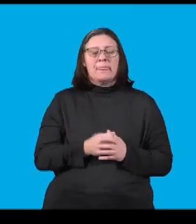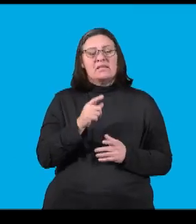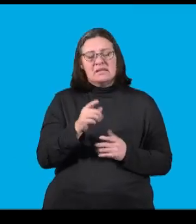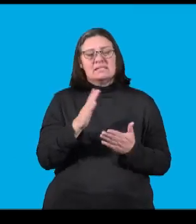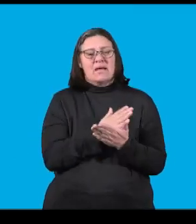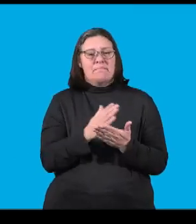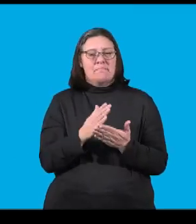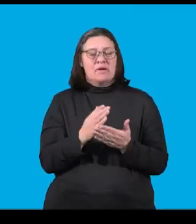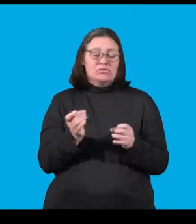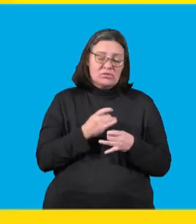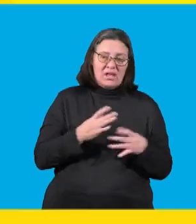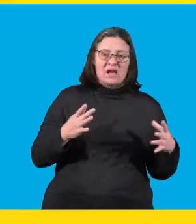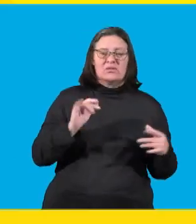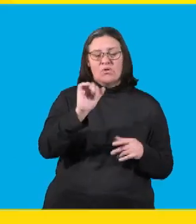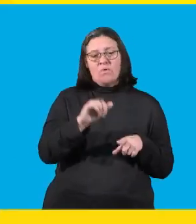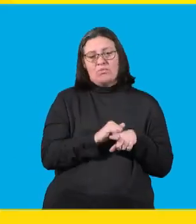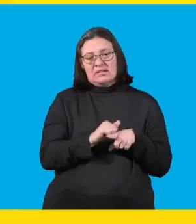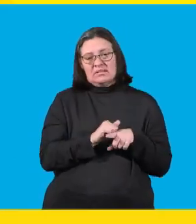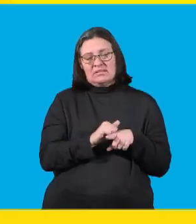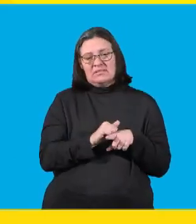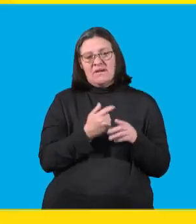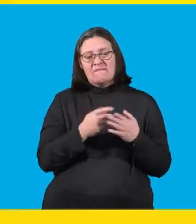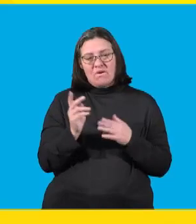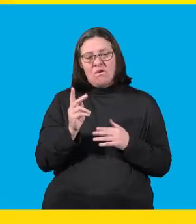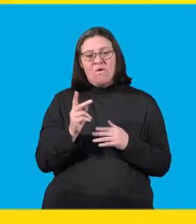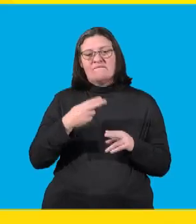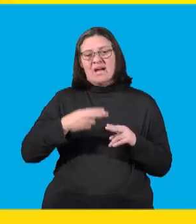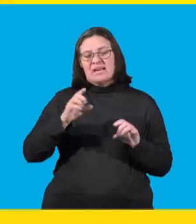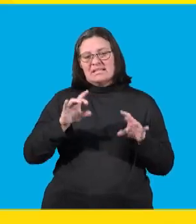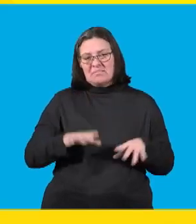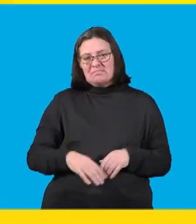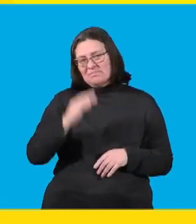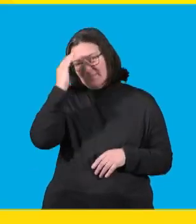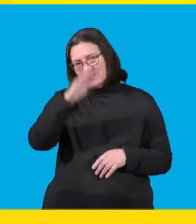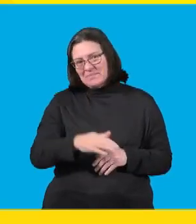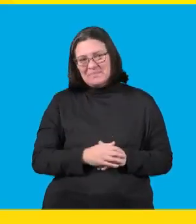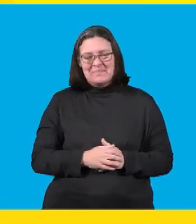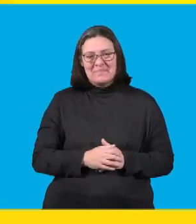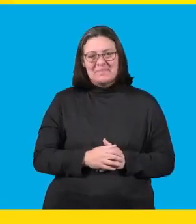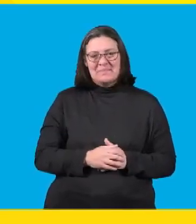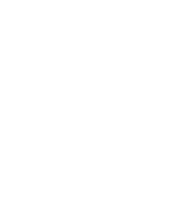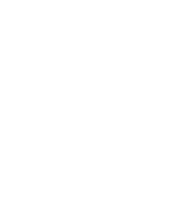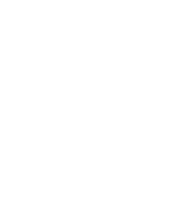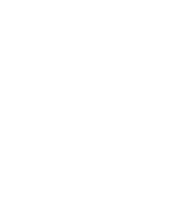these, but these are just some to kickstart your practice for the final exams. Cheers.